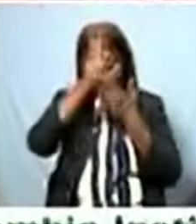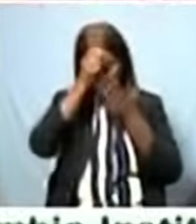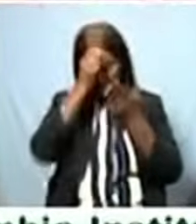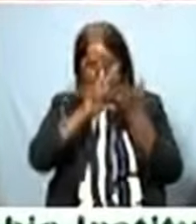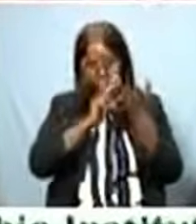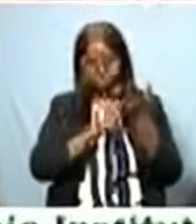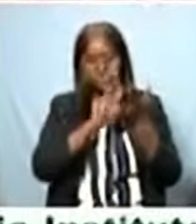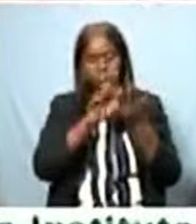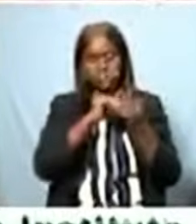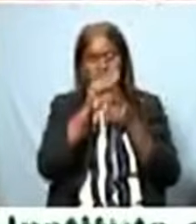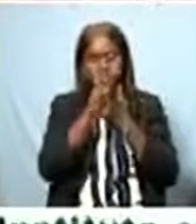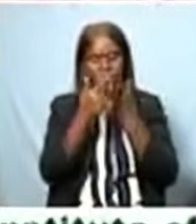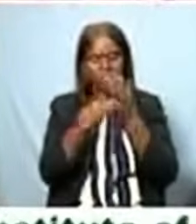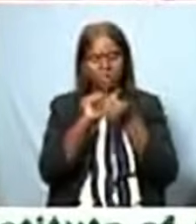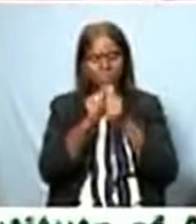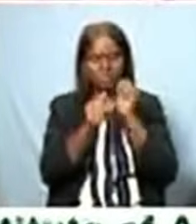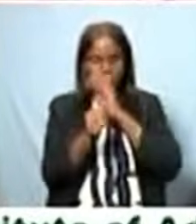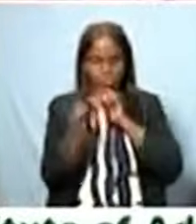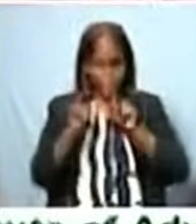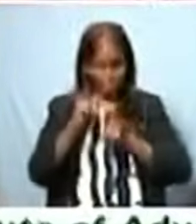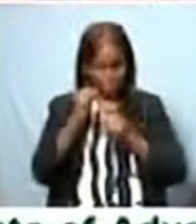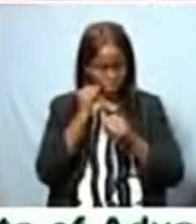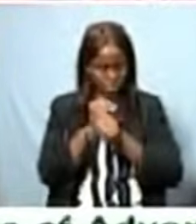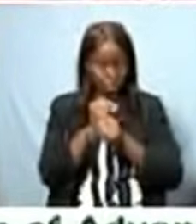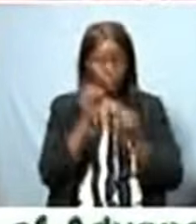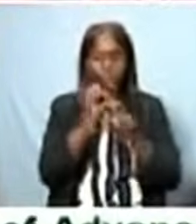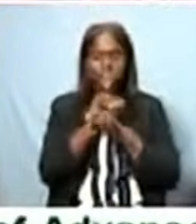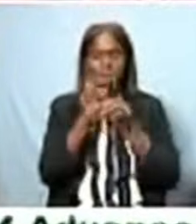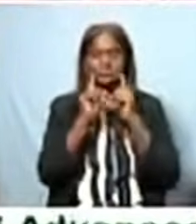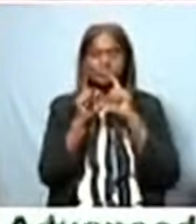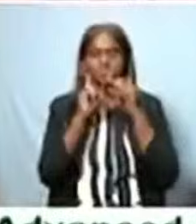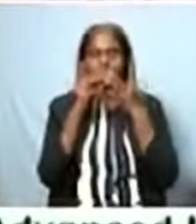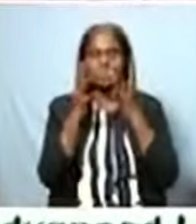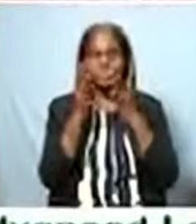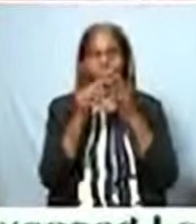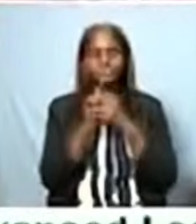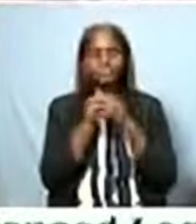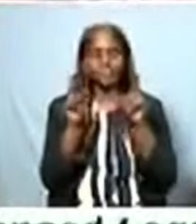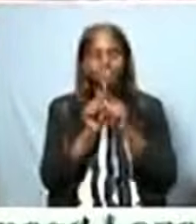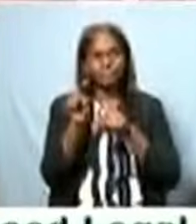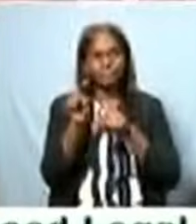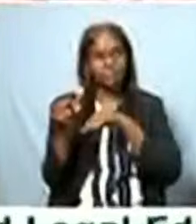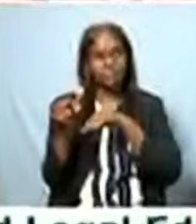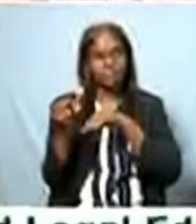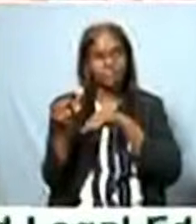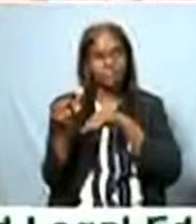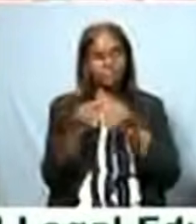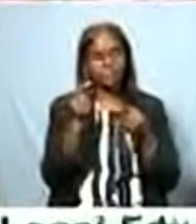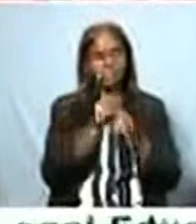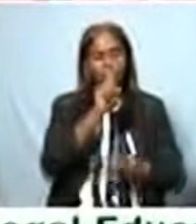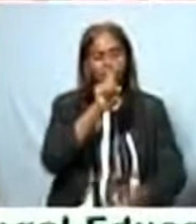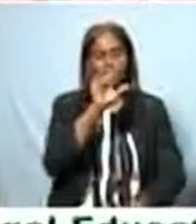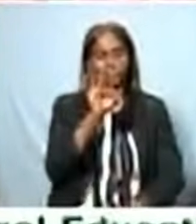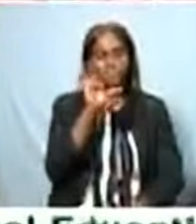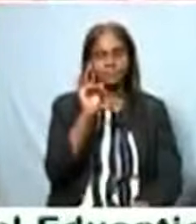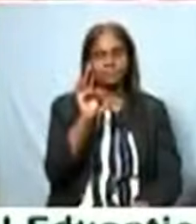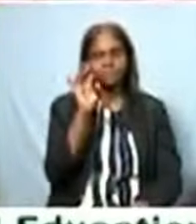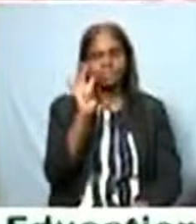rules were amended this year, like I've already stated, long away from